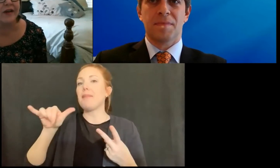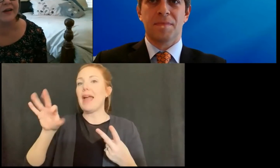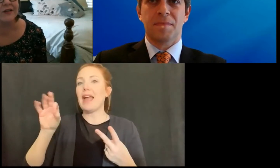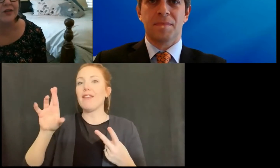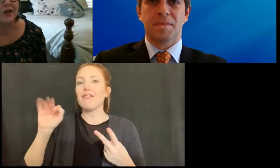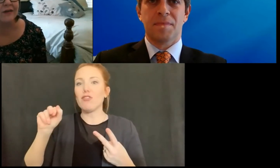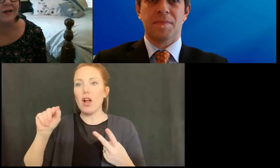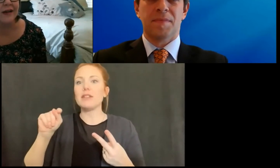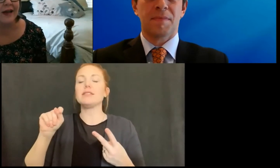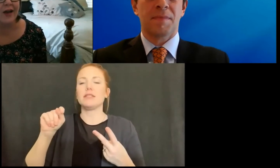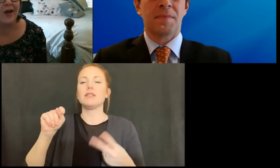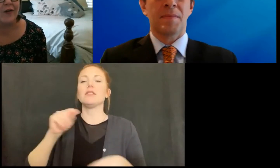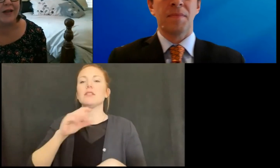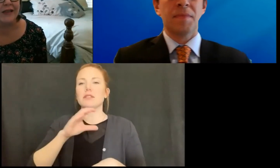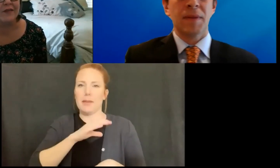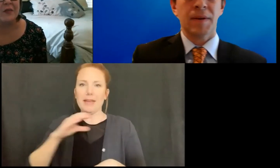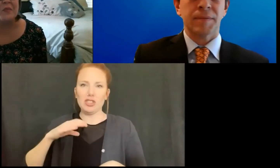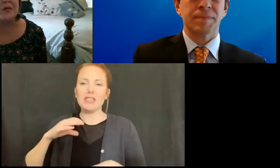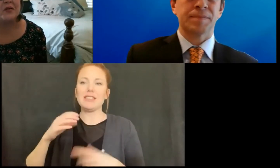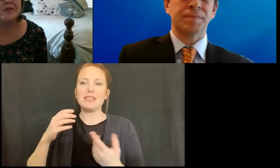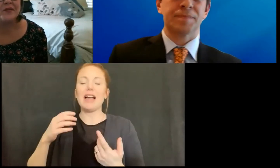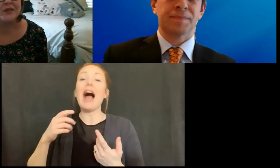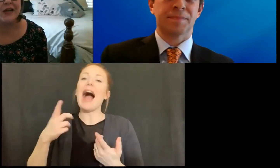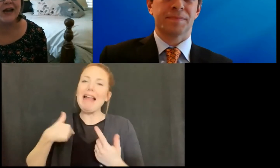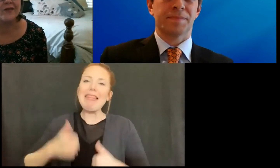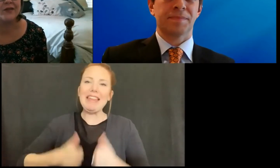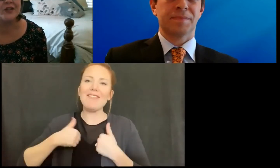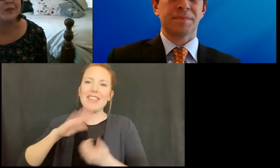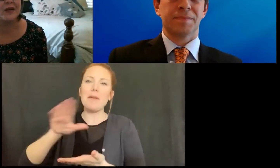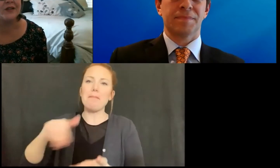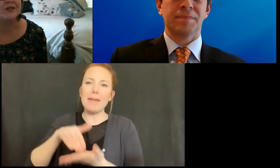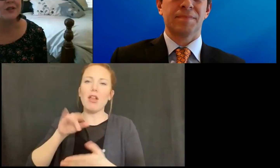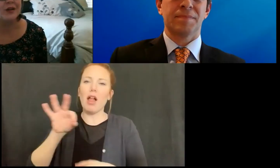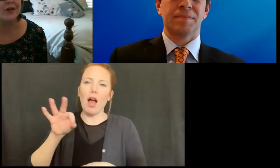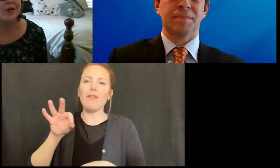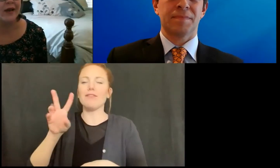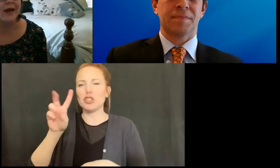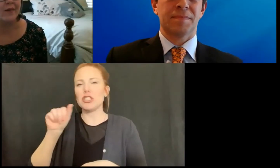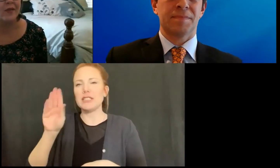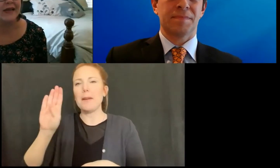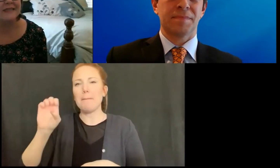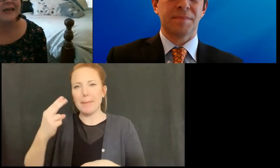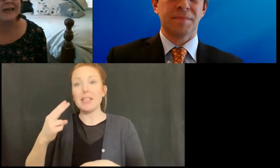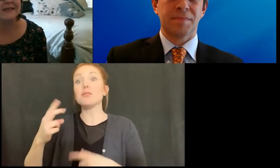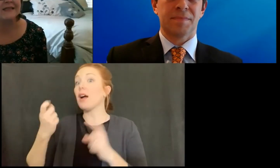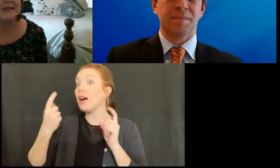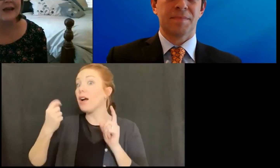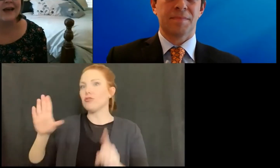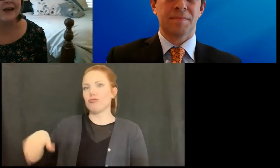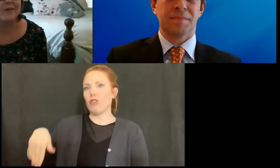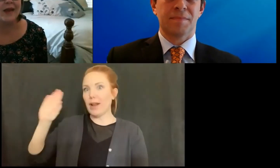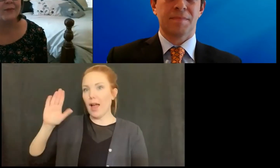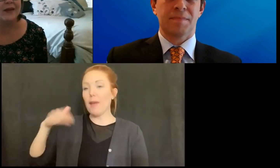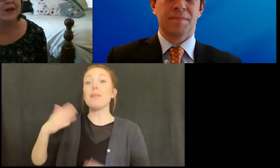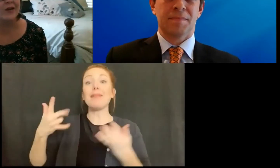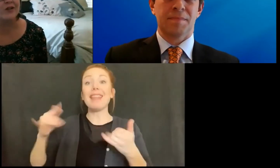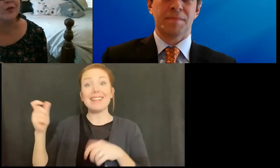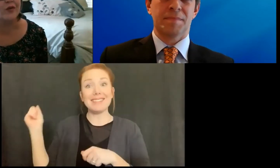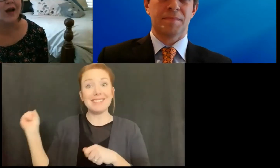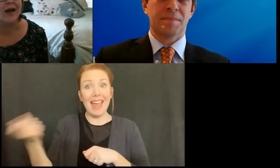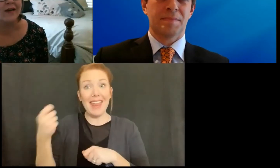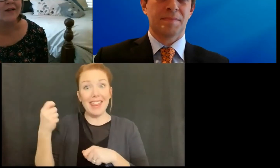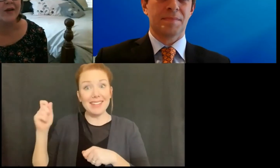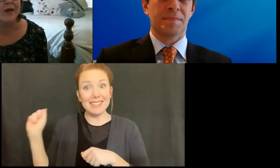have a very strong, although I live in the middle of kind of Virginia Beach, growing up playing tennis and being on